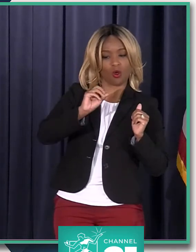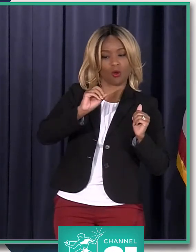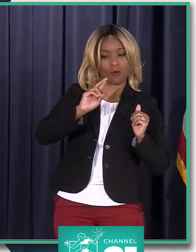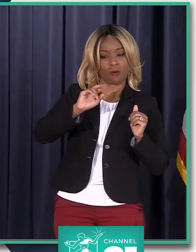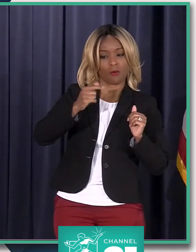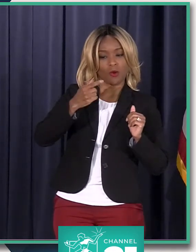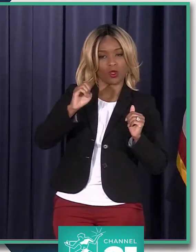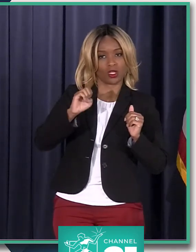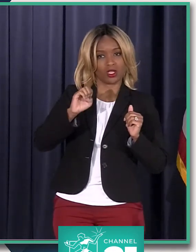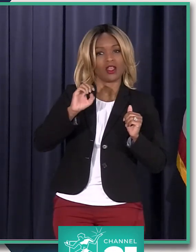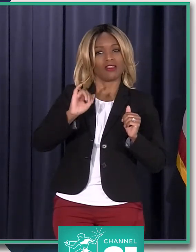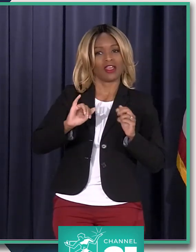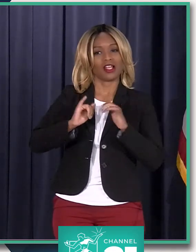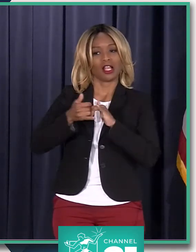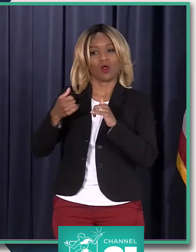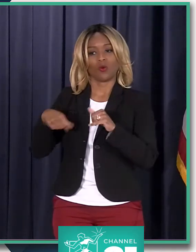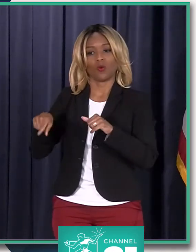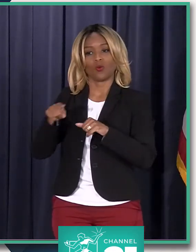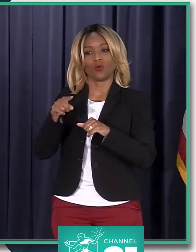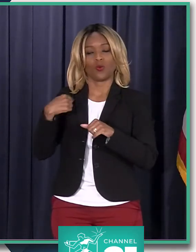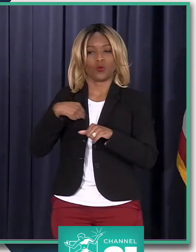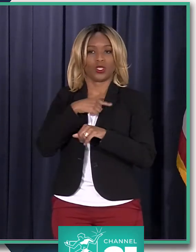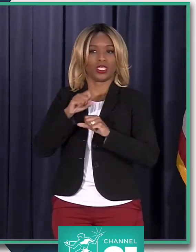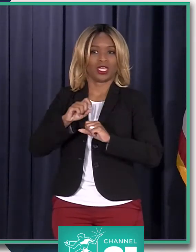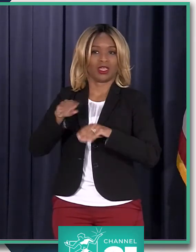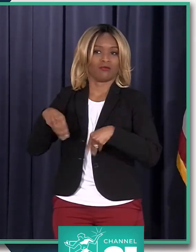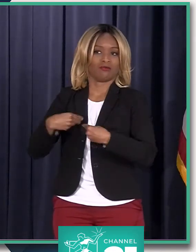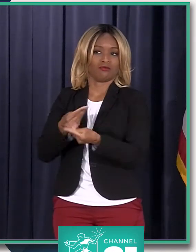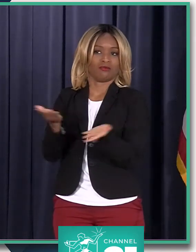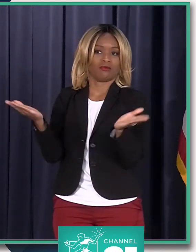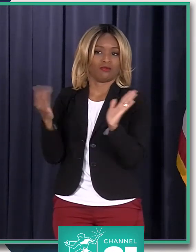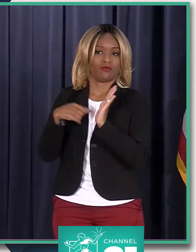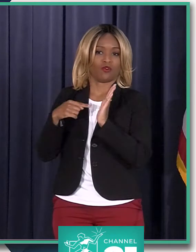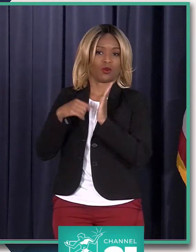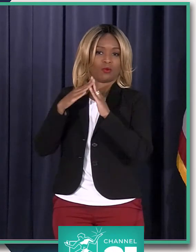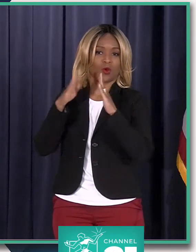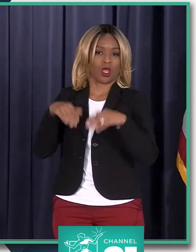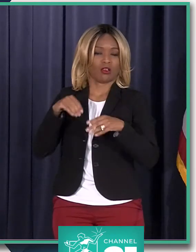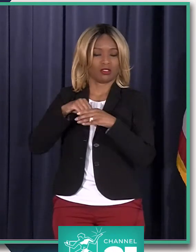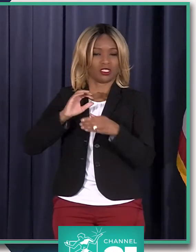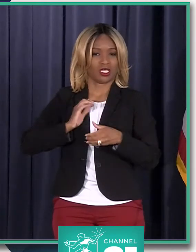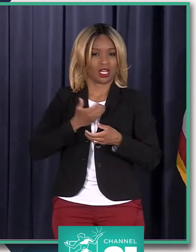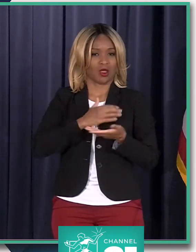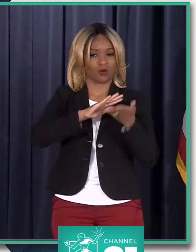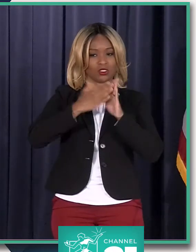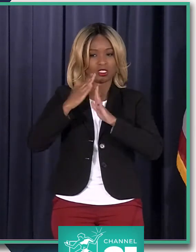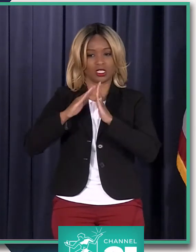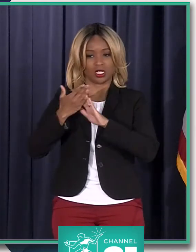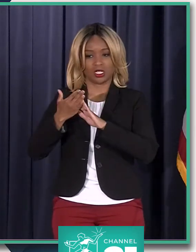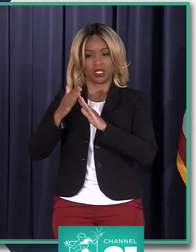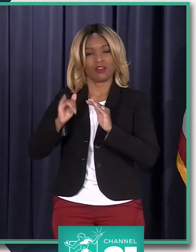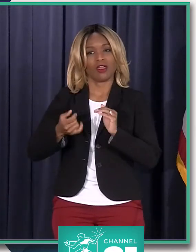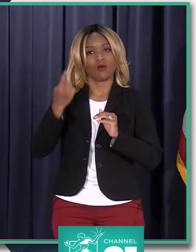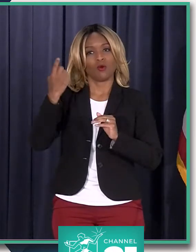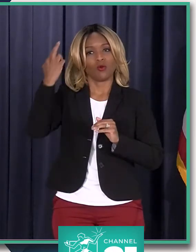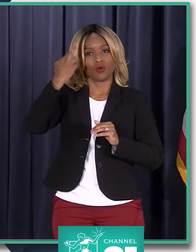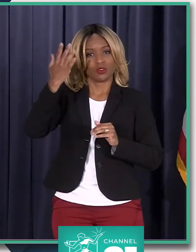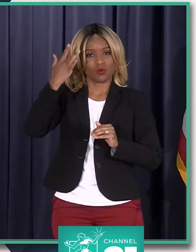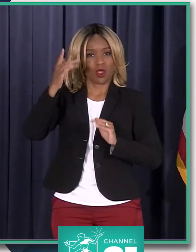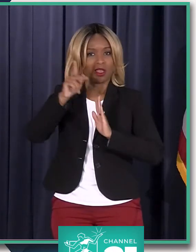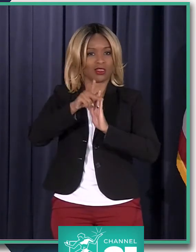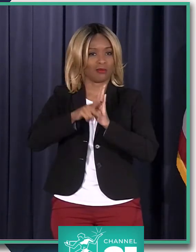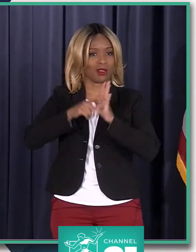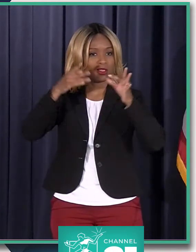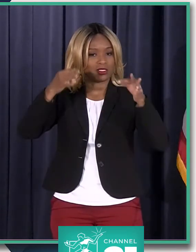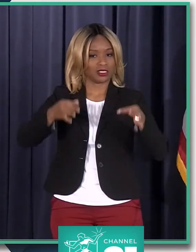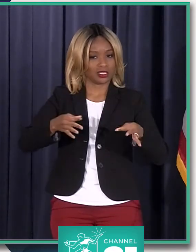provide an affordable house in our city. And so that's one of the ways that, it's one of the reasons that the policy decision was made